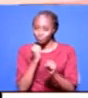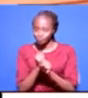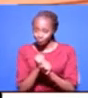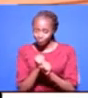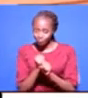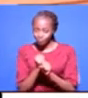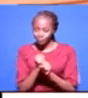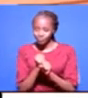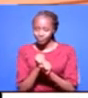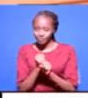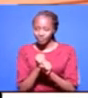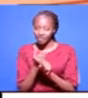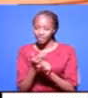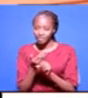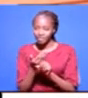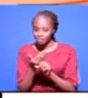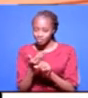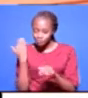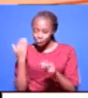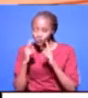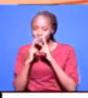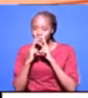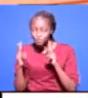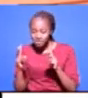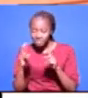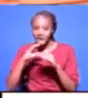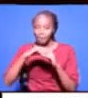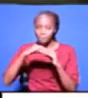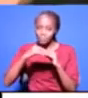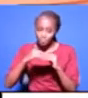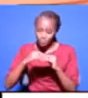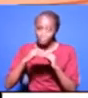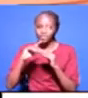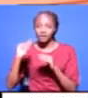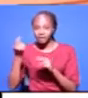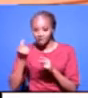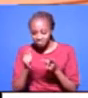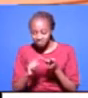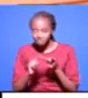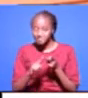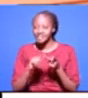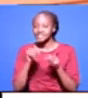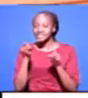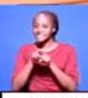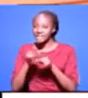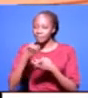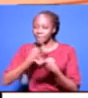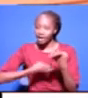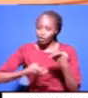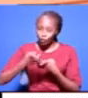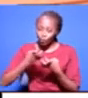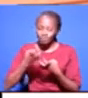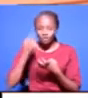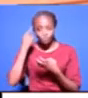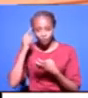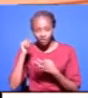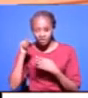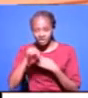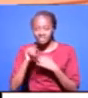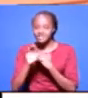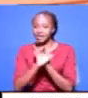the peace he created for this country, right. the stabilization of economy to this country. People have got a lot